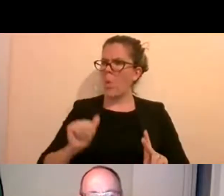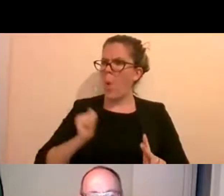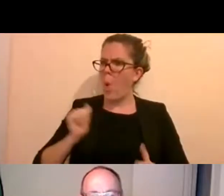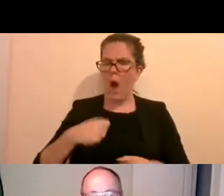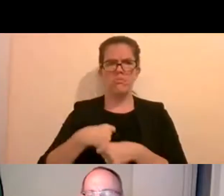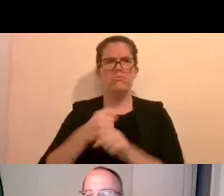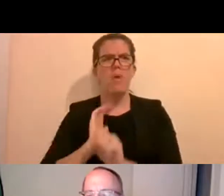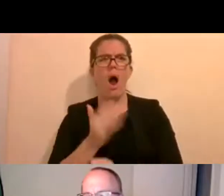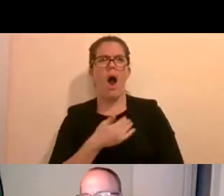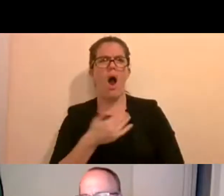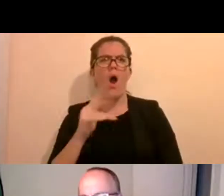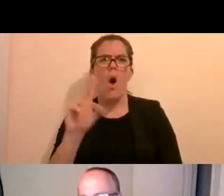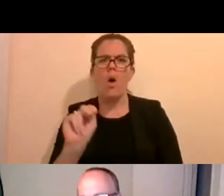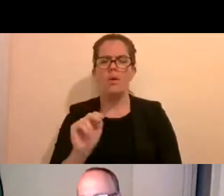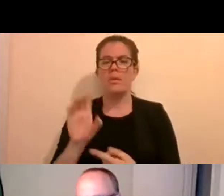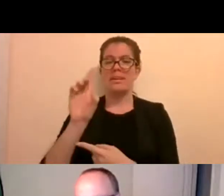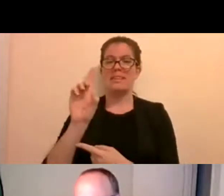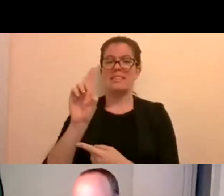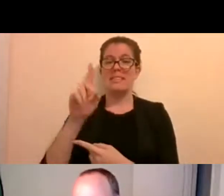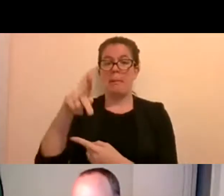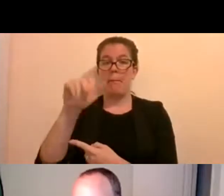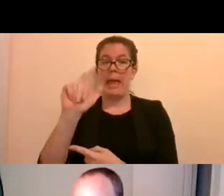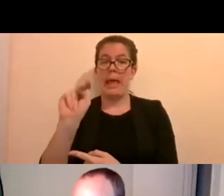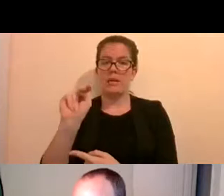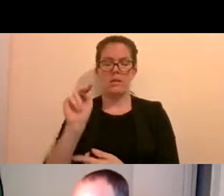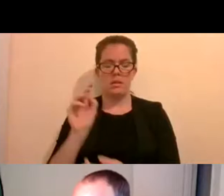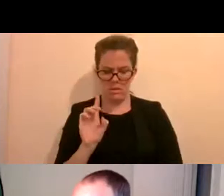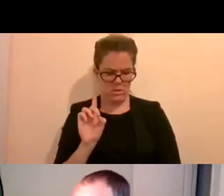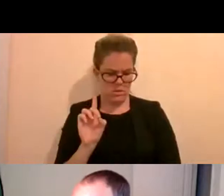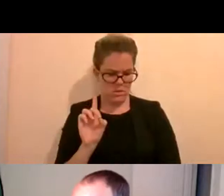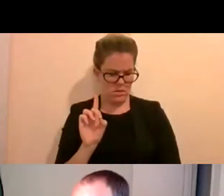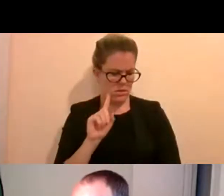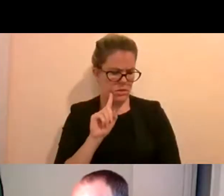media, and DPAN, deaf